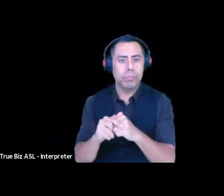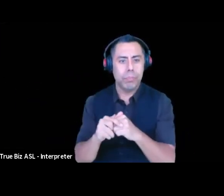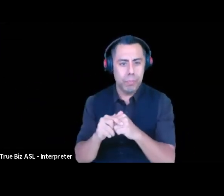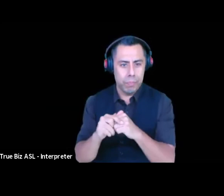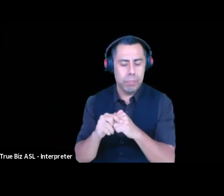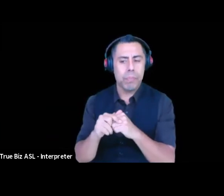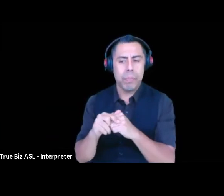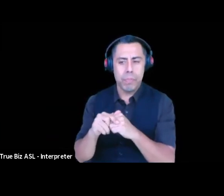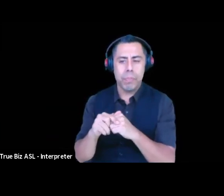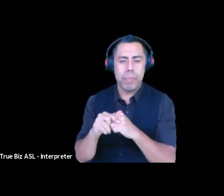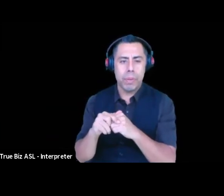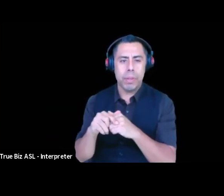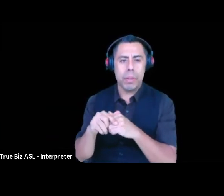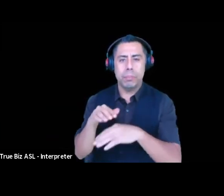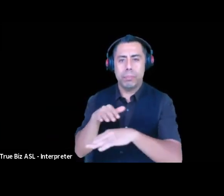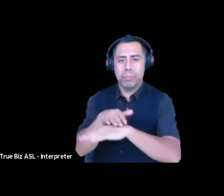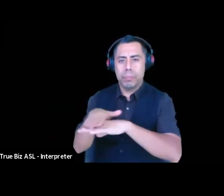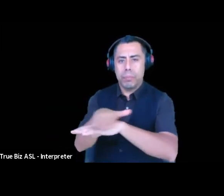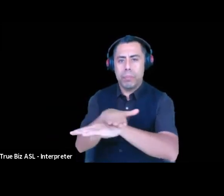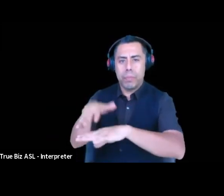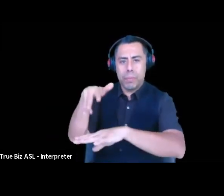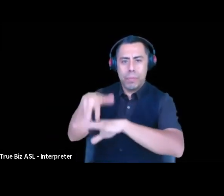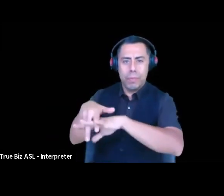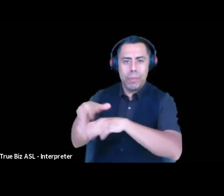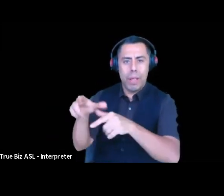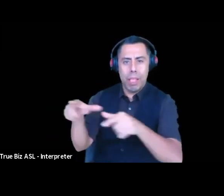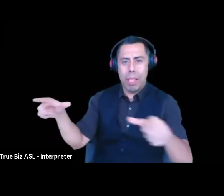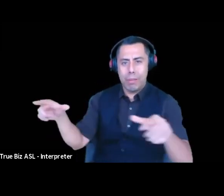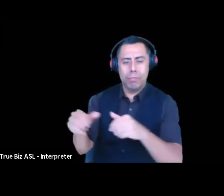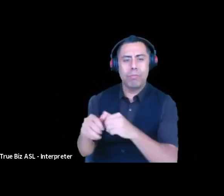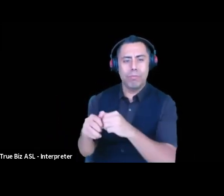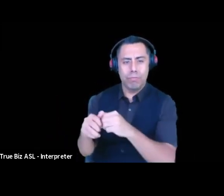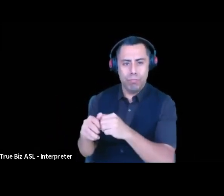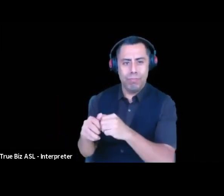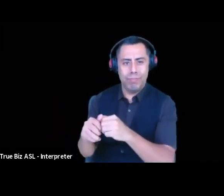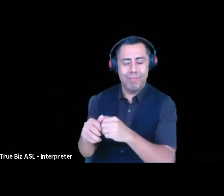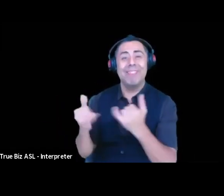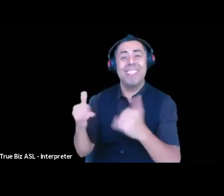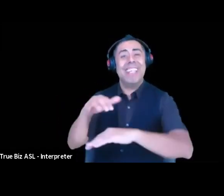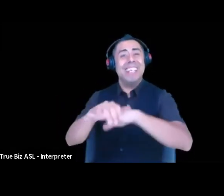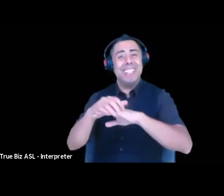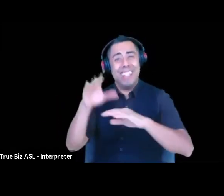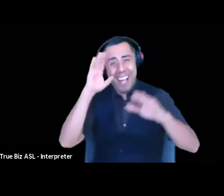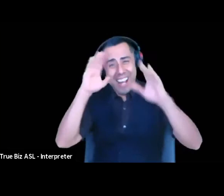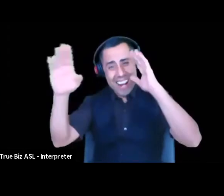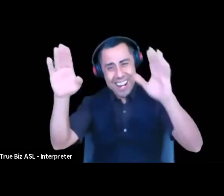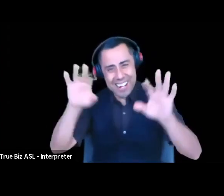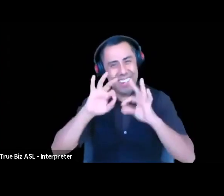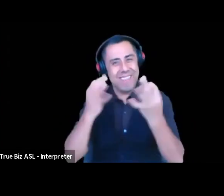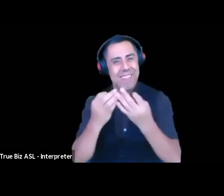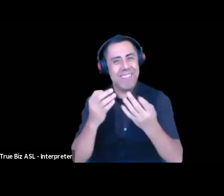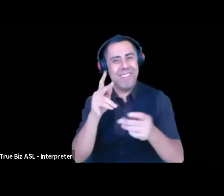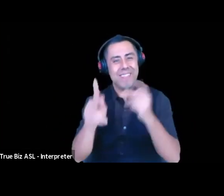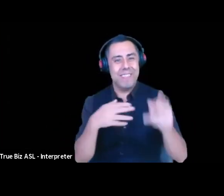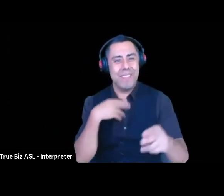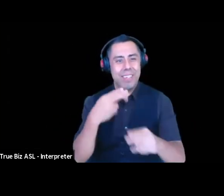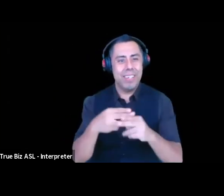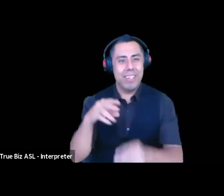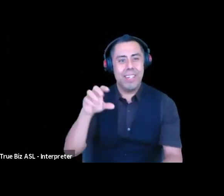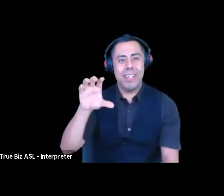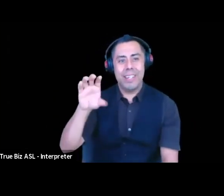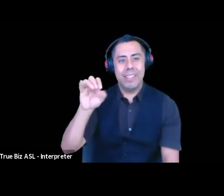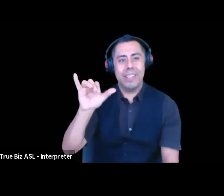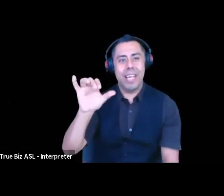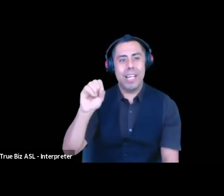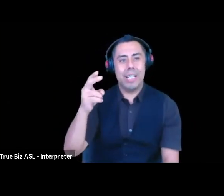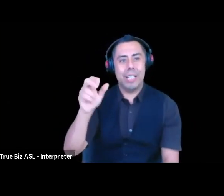dashanella Ceyshe Napa yinishne. Hi, my family, my people. My name is Ceyshe Napa, and